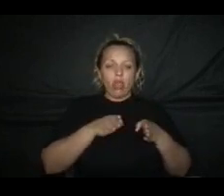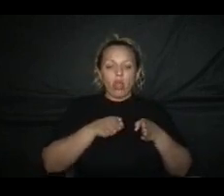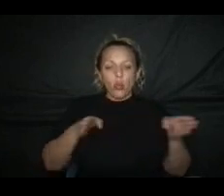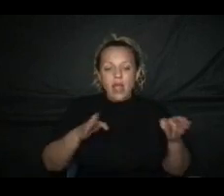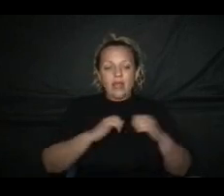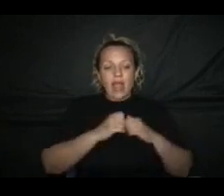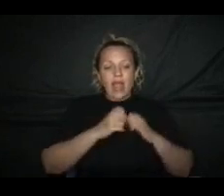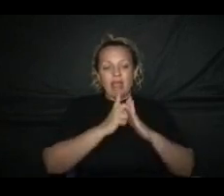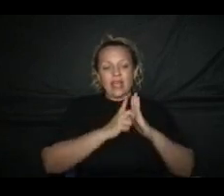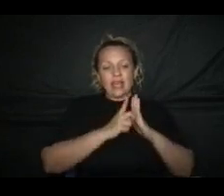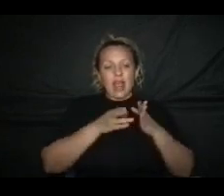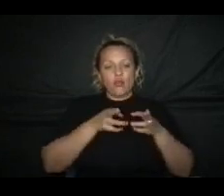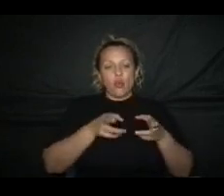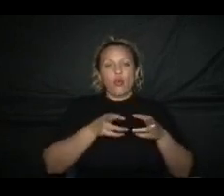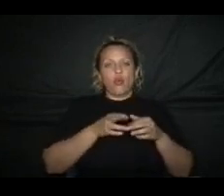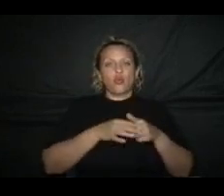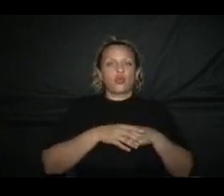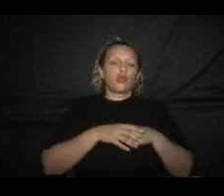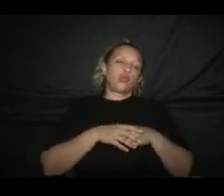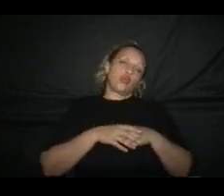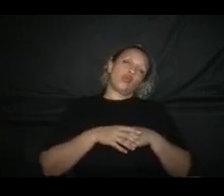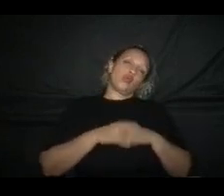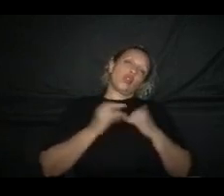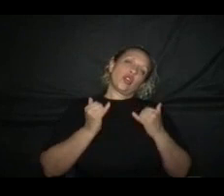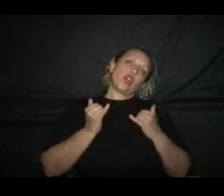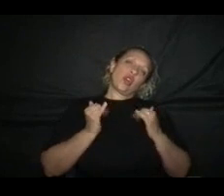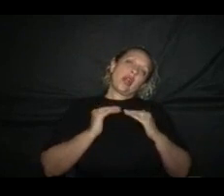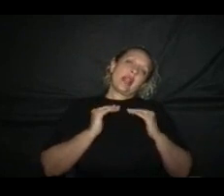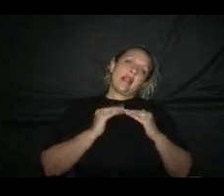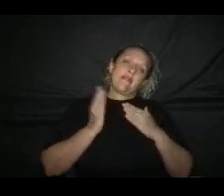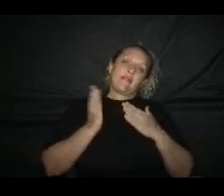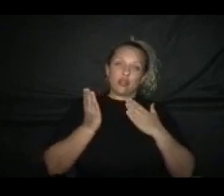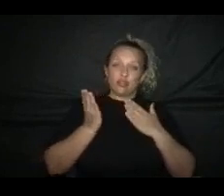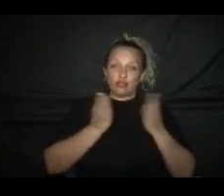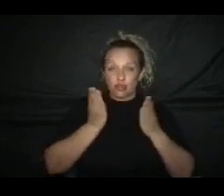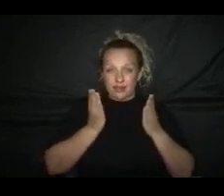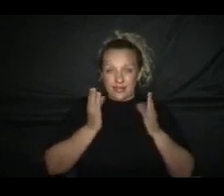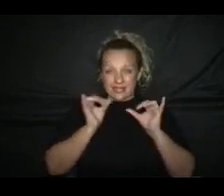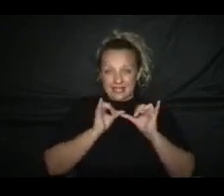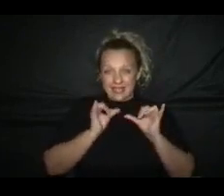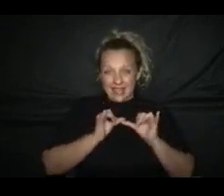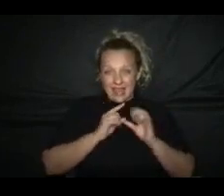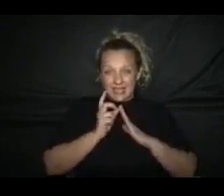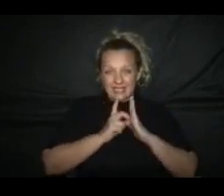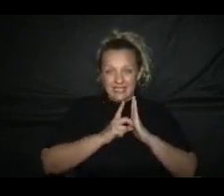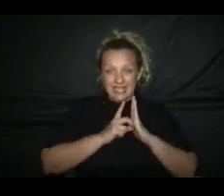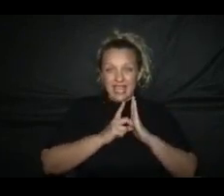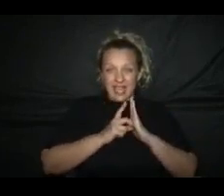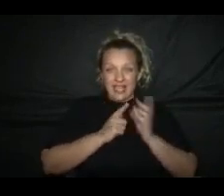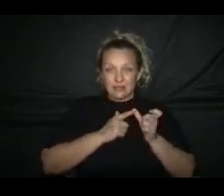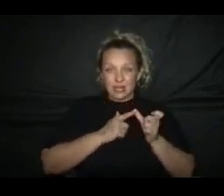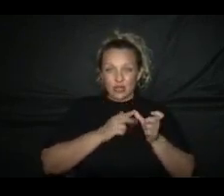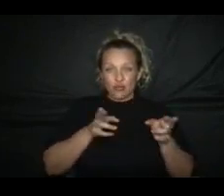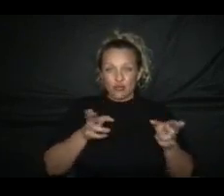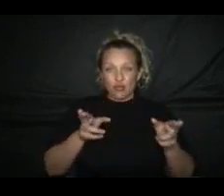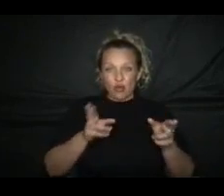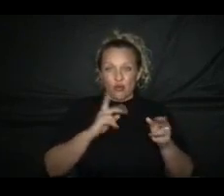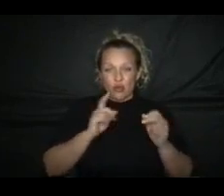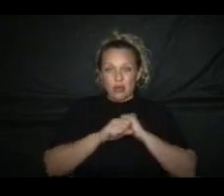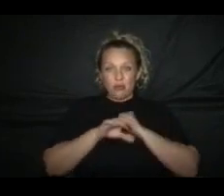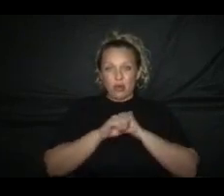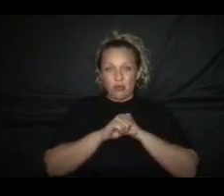design roadways. Current level of service standards and design speeds of roadways largely promote cars